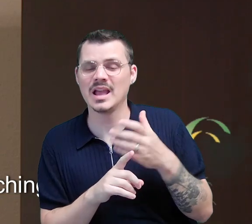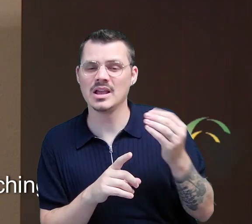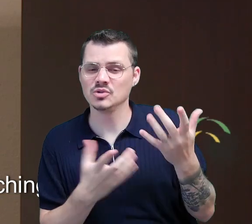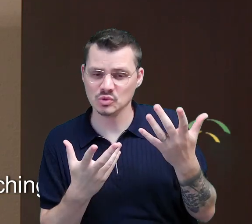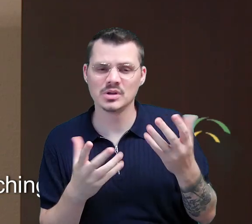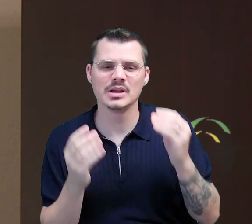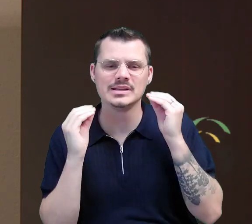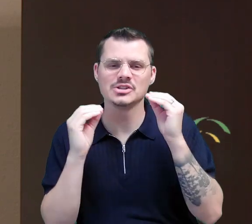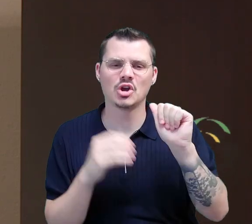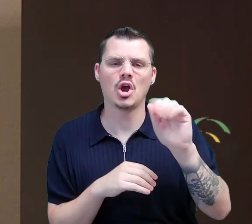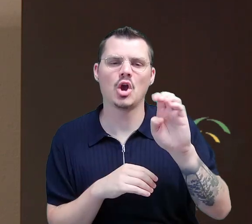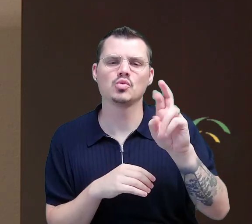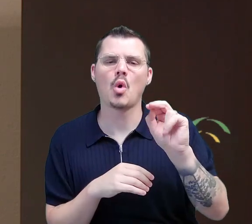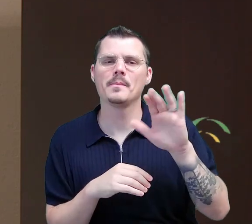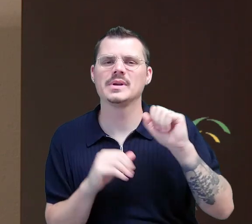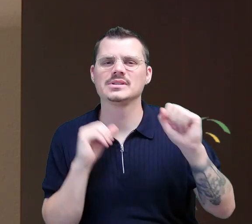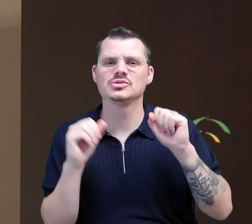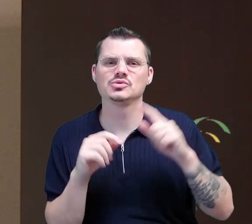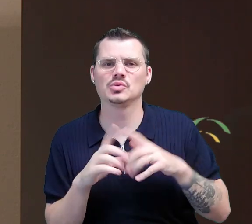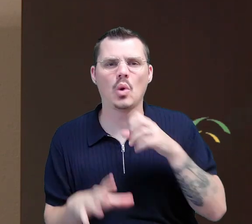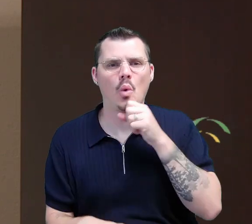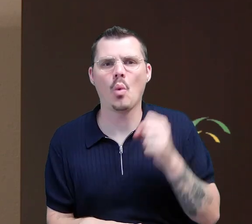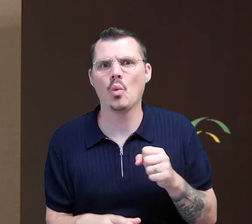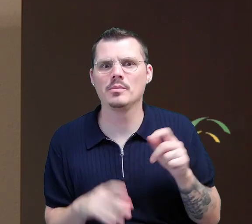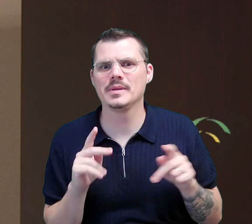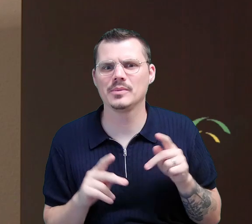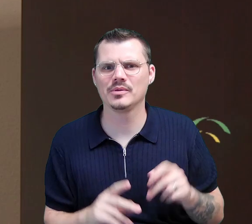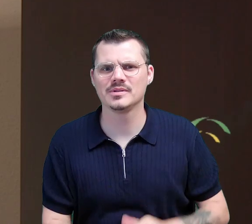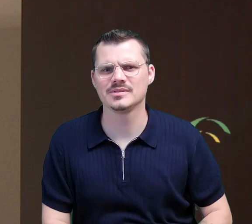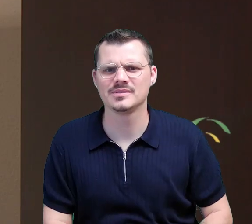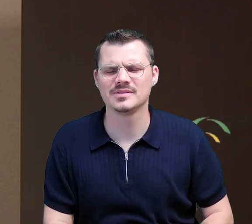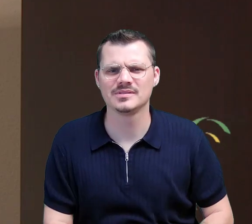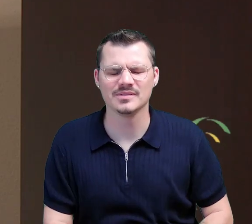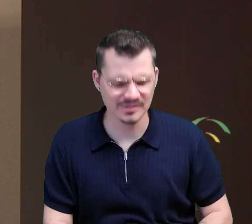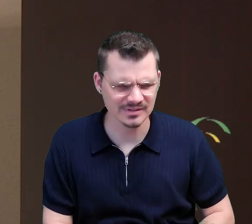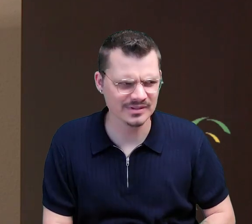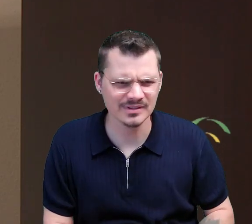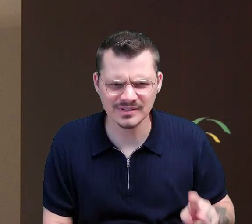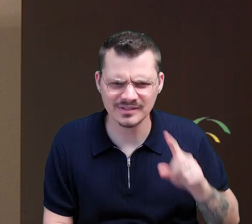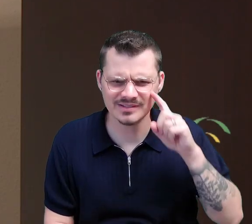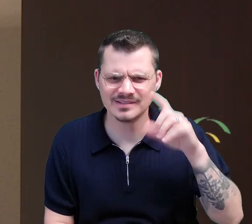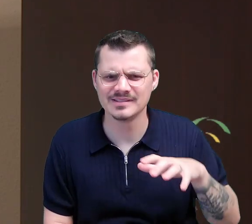spare time teaching aerobics to old people. Like, who's that, right?